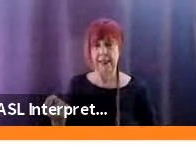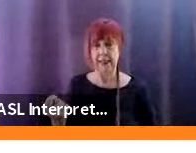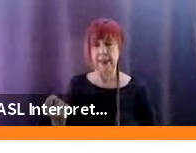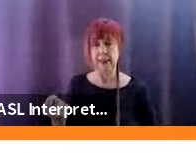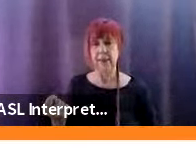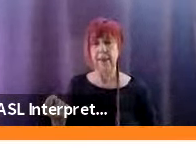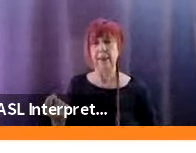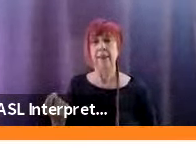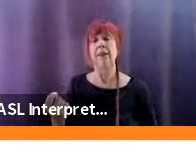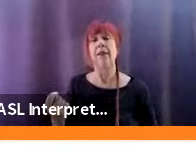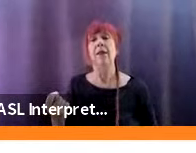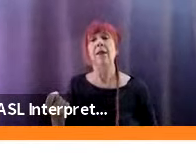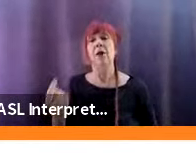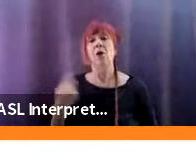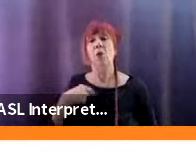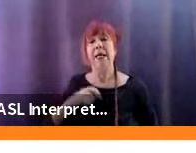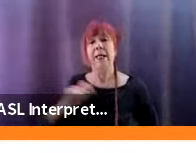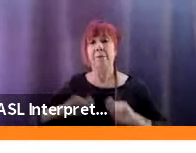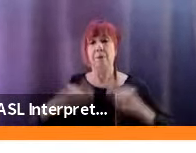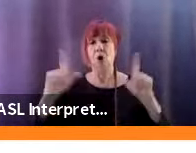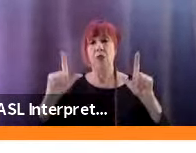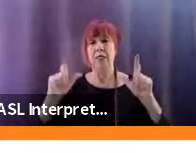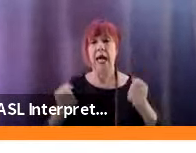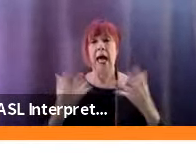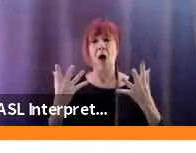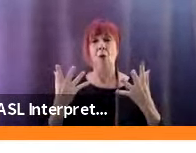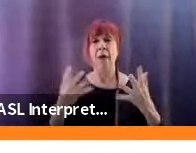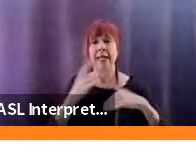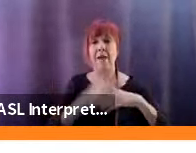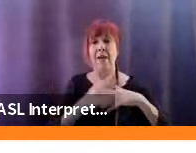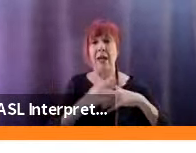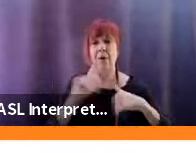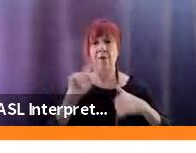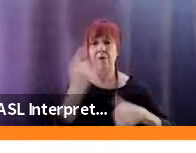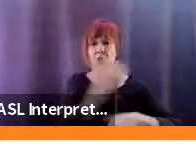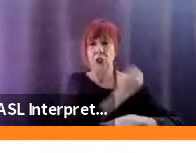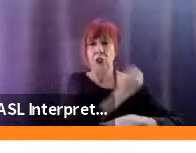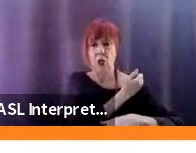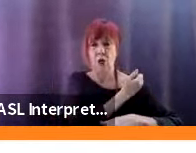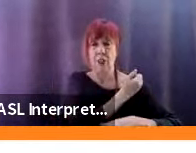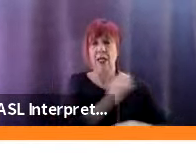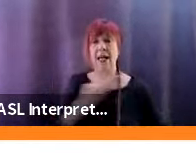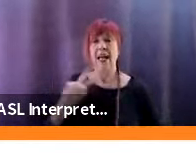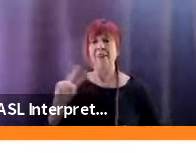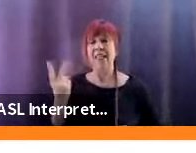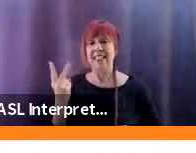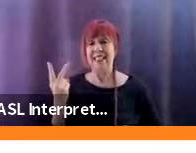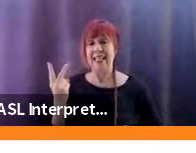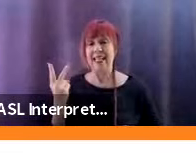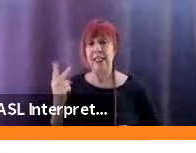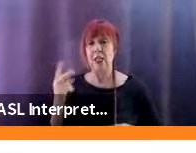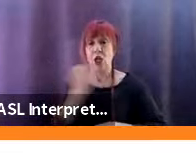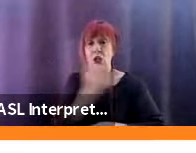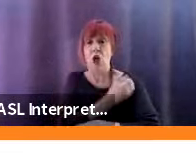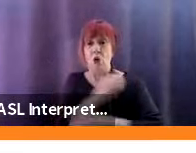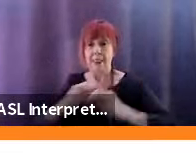posted for first doses. The second dose allocation process happens on Sunday. This this